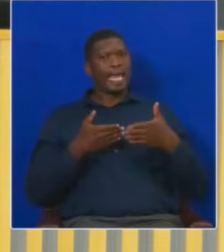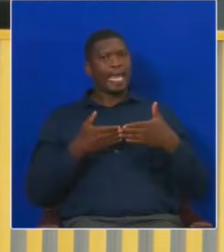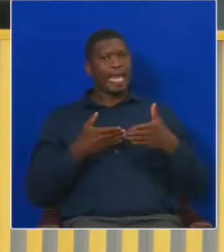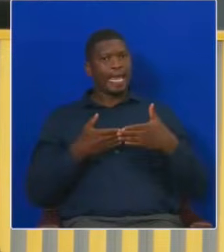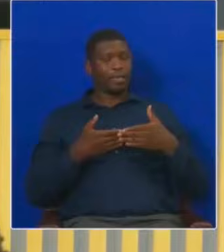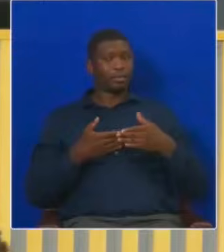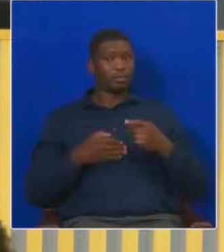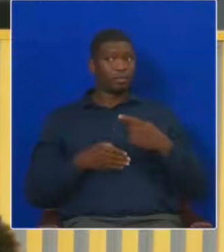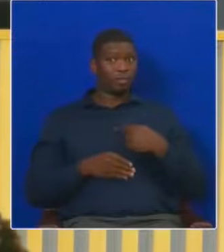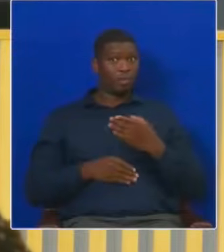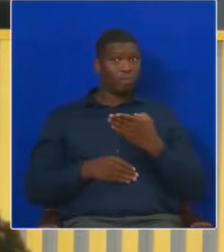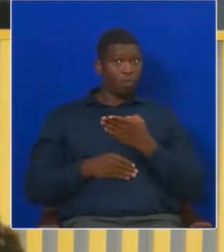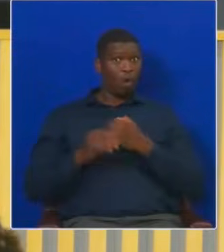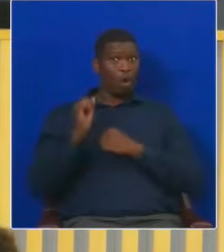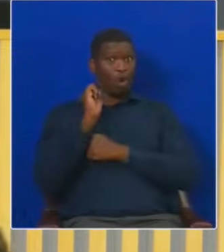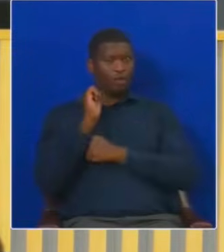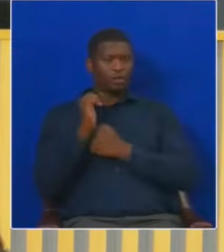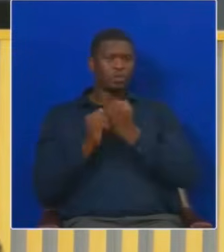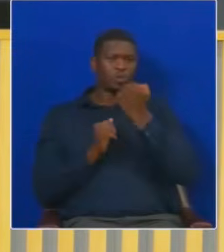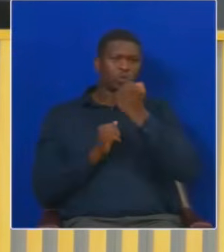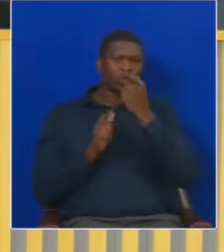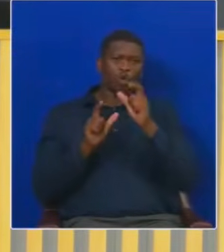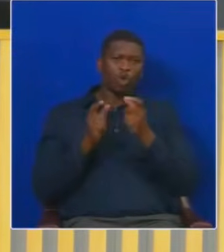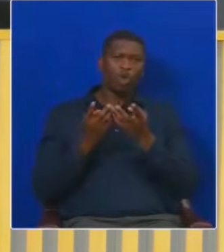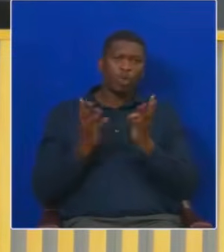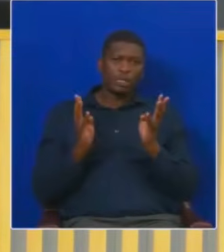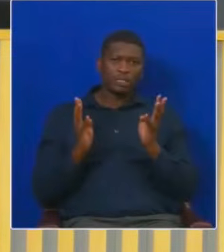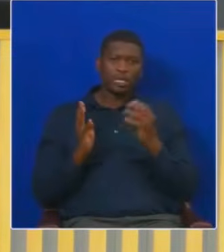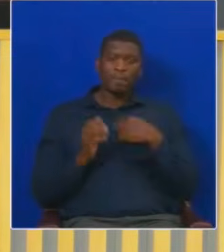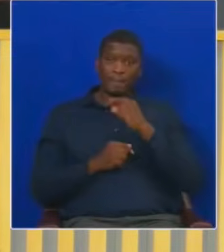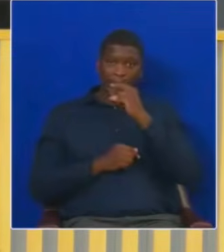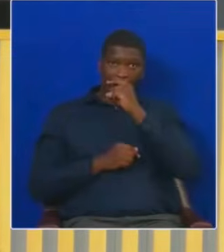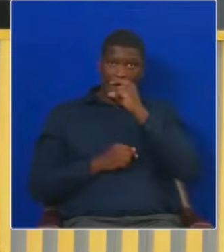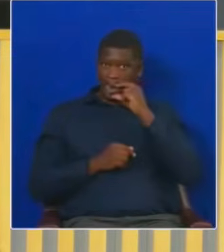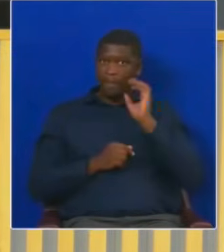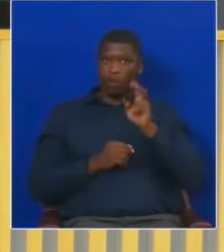I'm sorry, Commissioners, I will not make mention of the name.